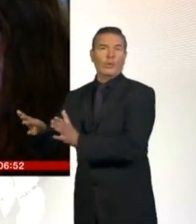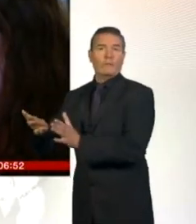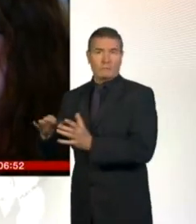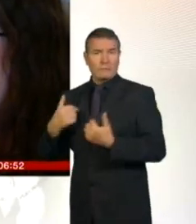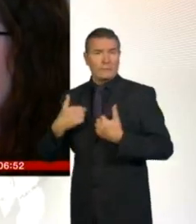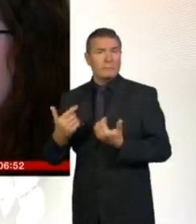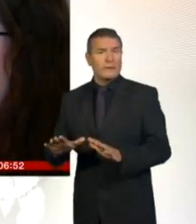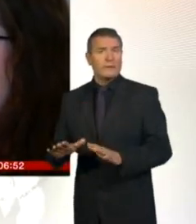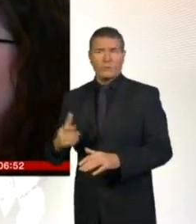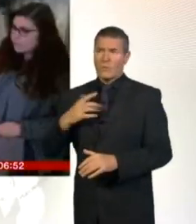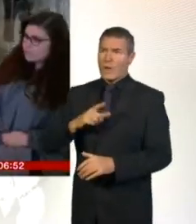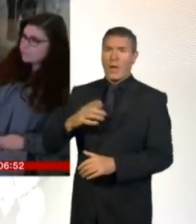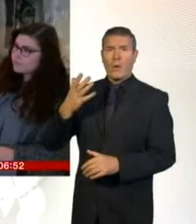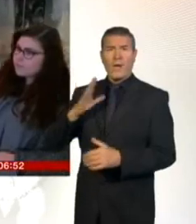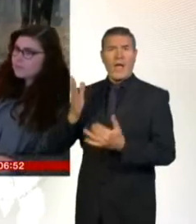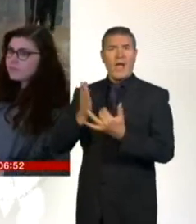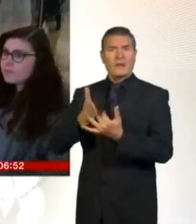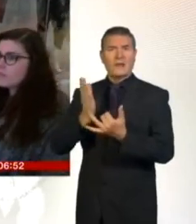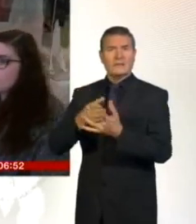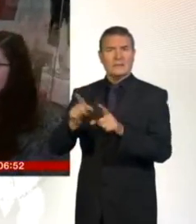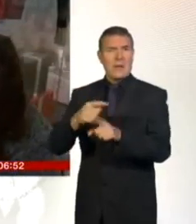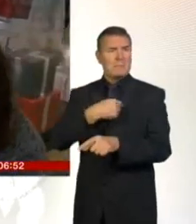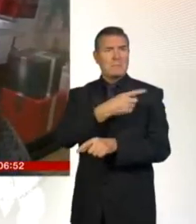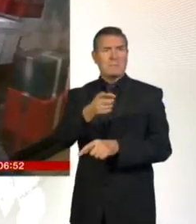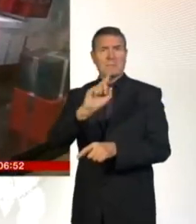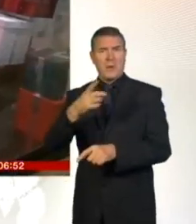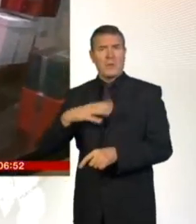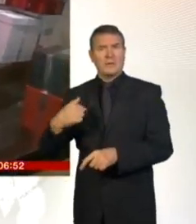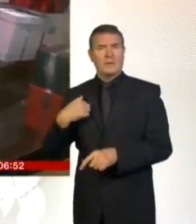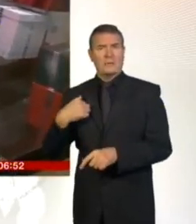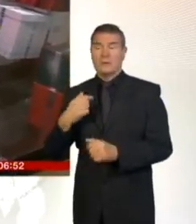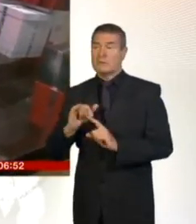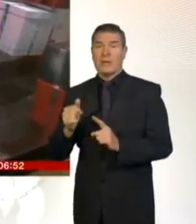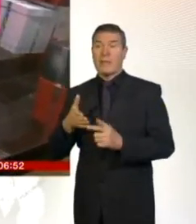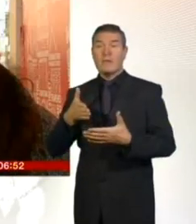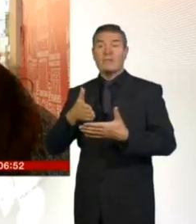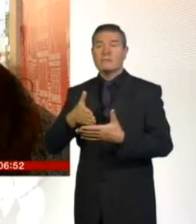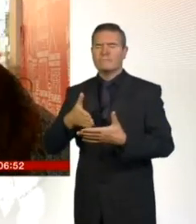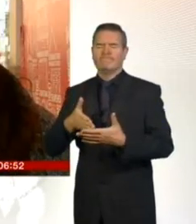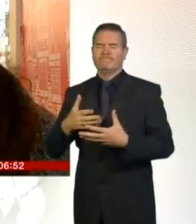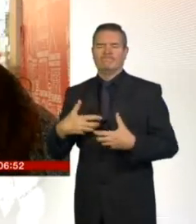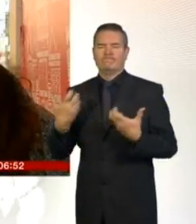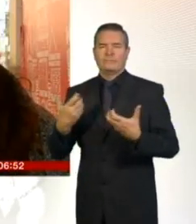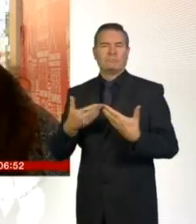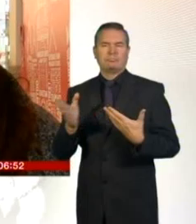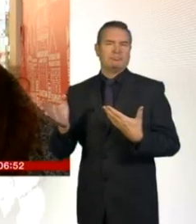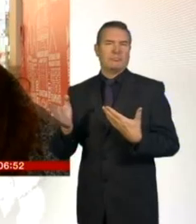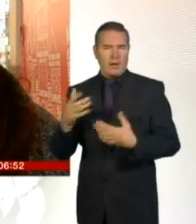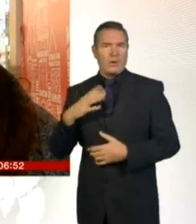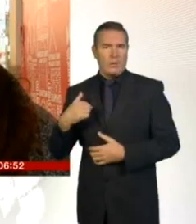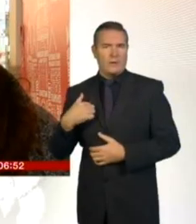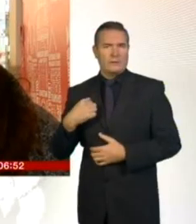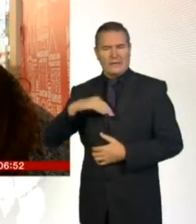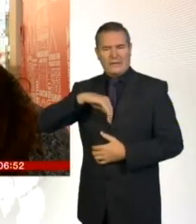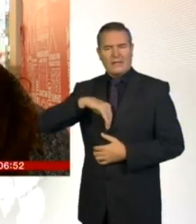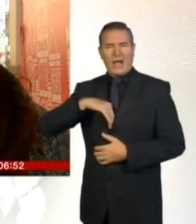access everything like everyone else does, and sometimes I break those barriers, I guess. It saddens me and it infuriates